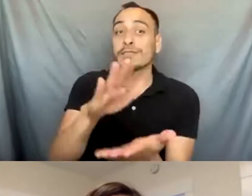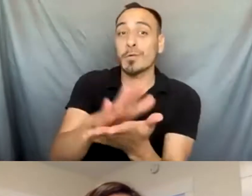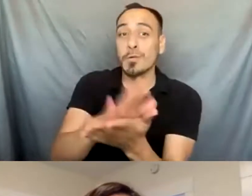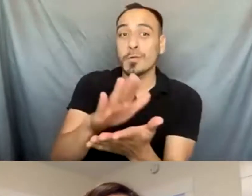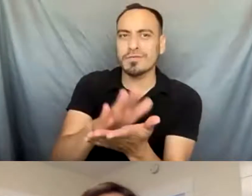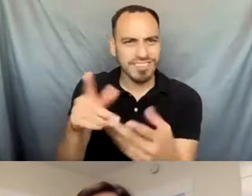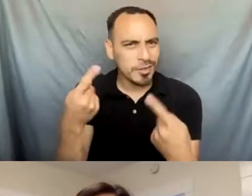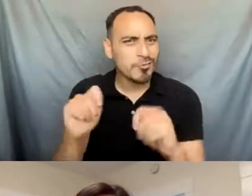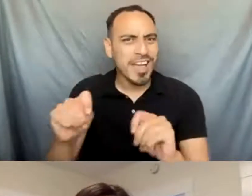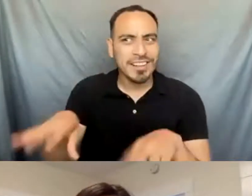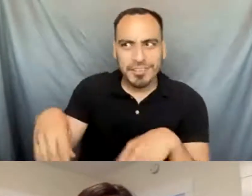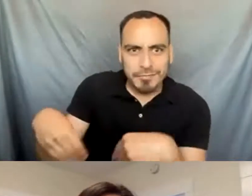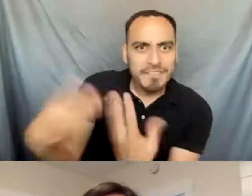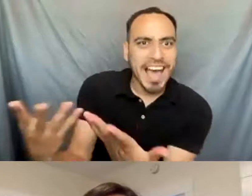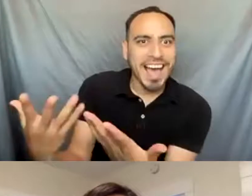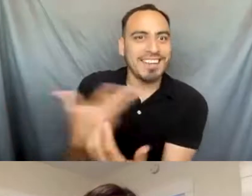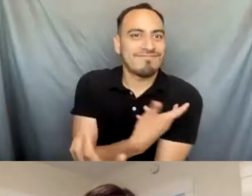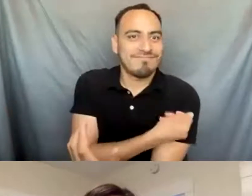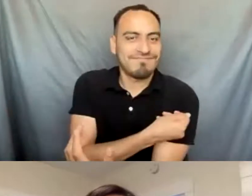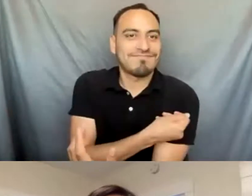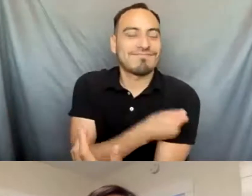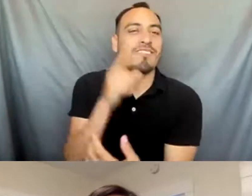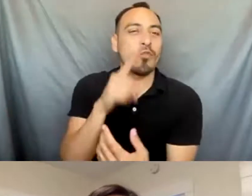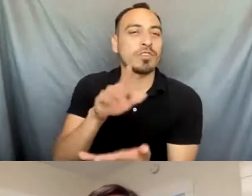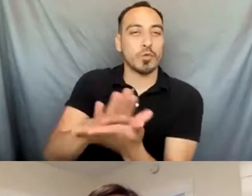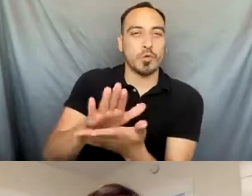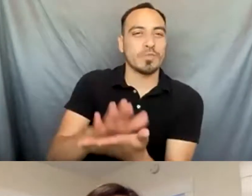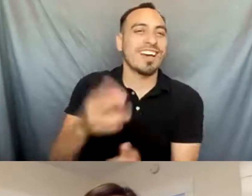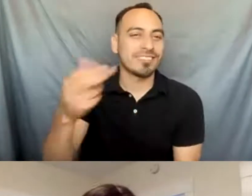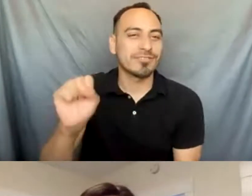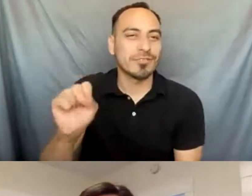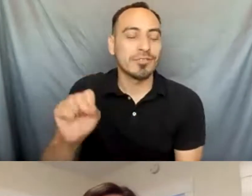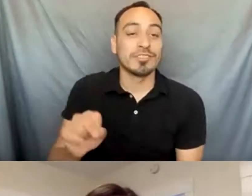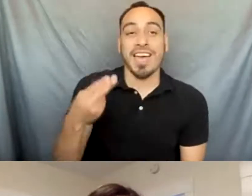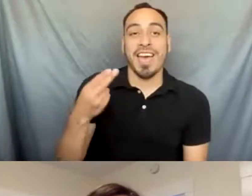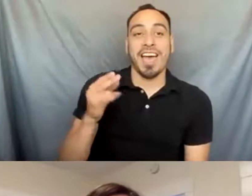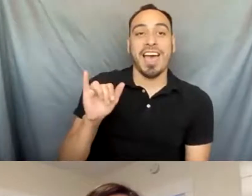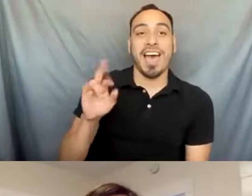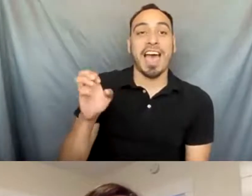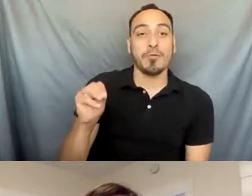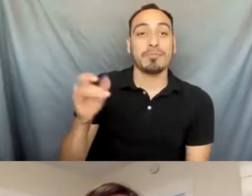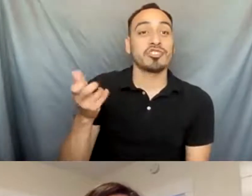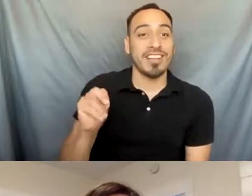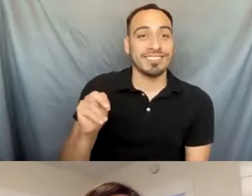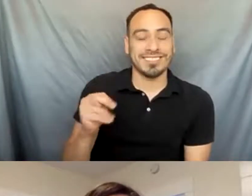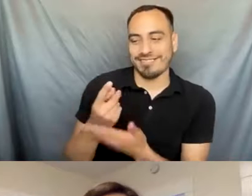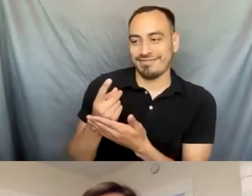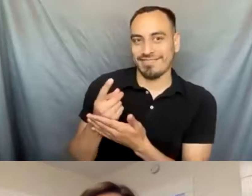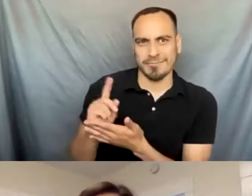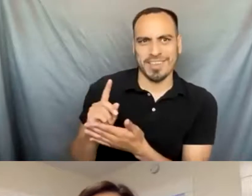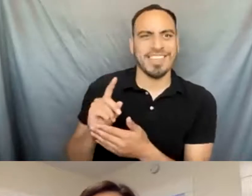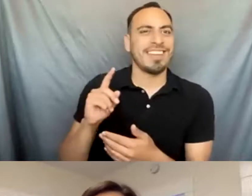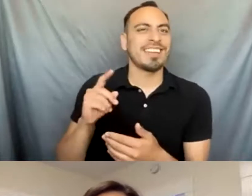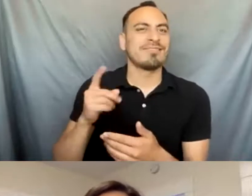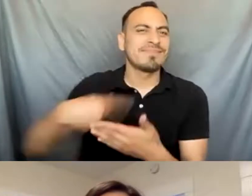So Hiram Johnson was last week. Yesterday we were at Luther Burbank. Next week it's at John F. Kennedy's.